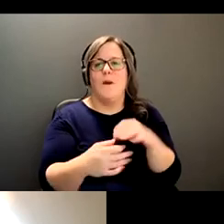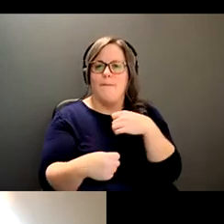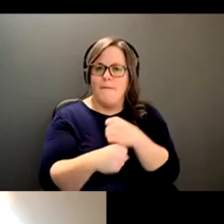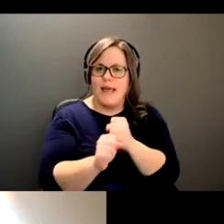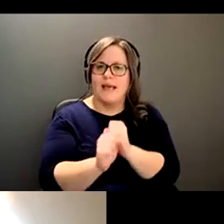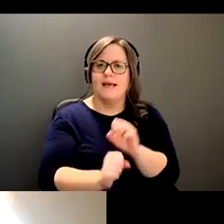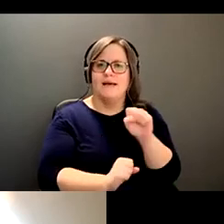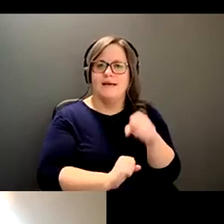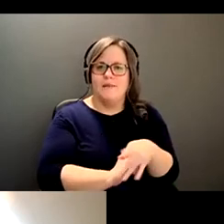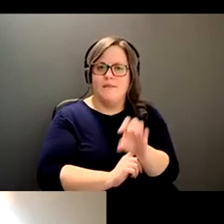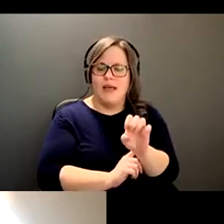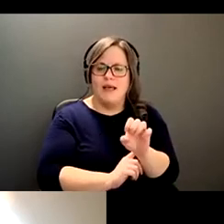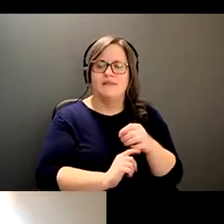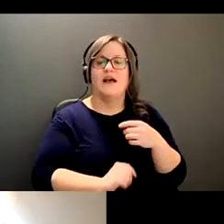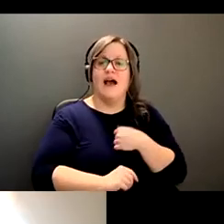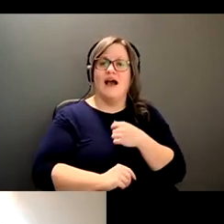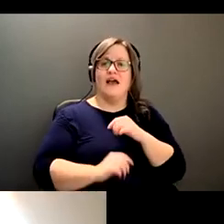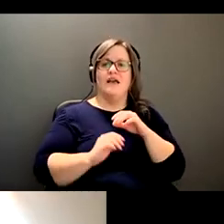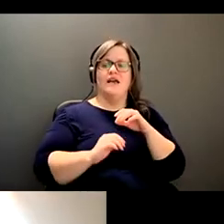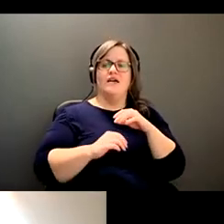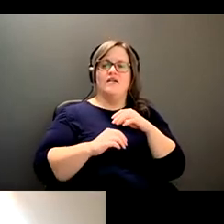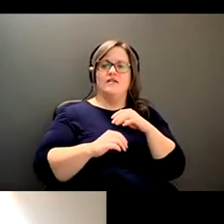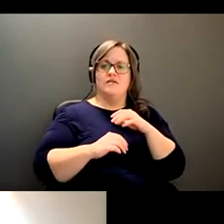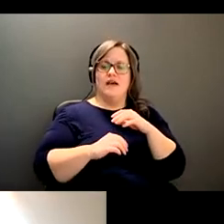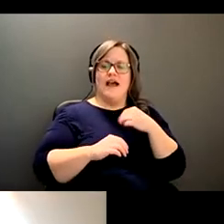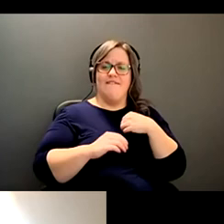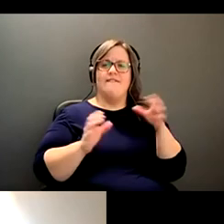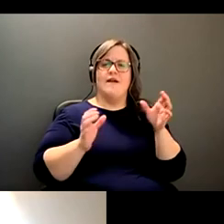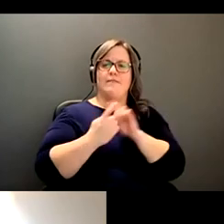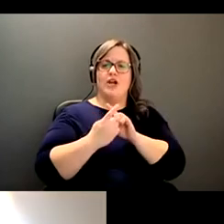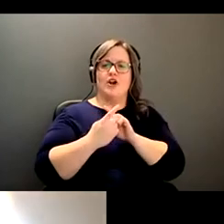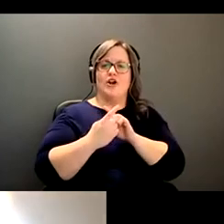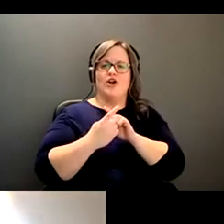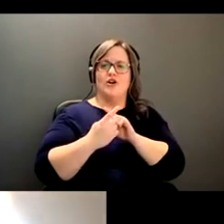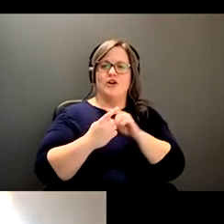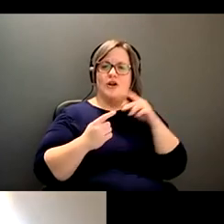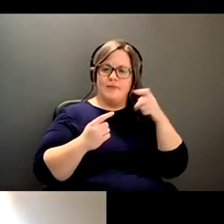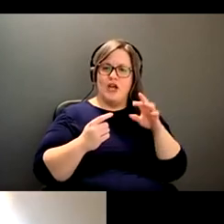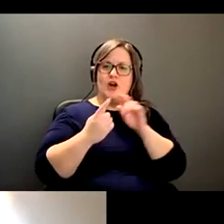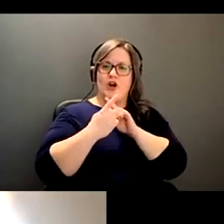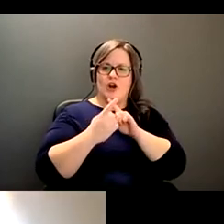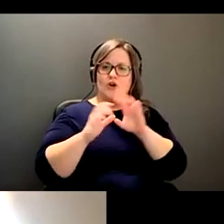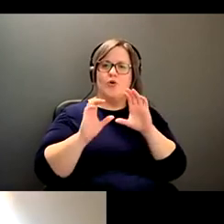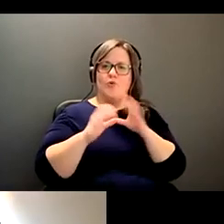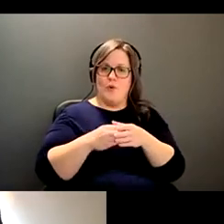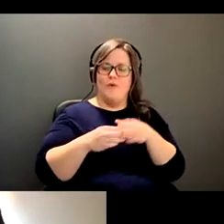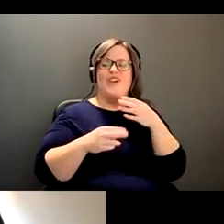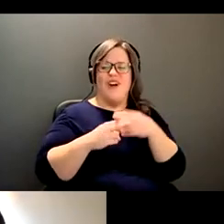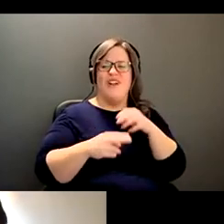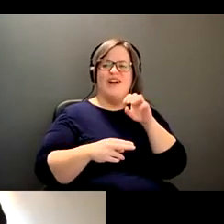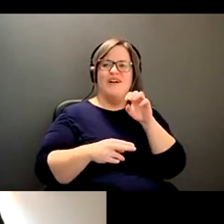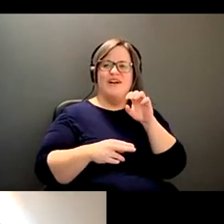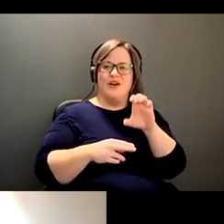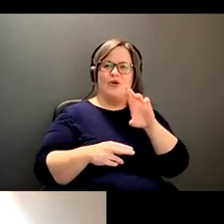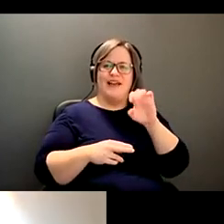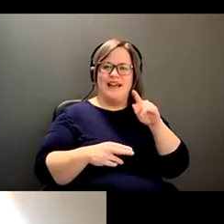So I'm a co-organizer of Making Space, which is a peer mentorship group for early career BIPOC artists. And we're a really